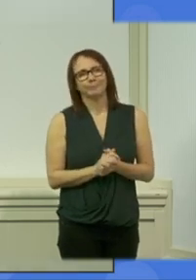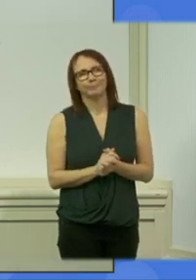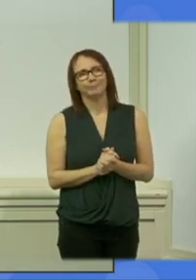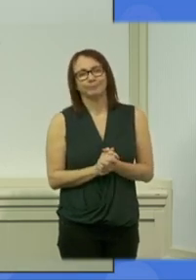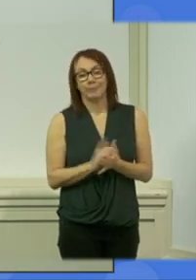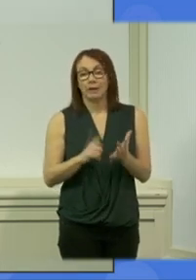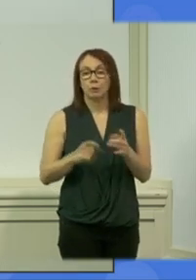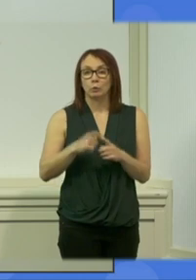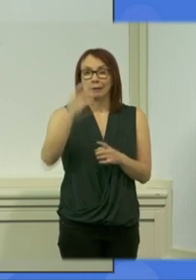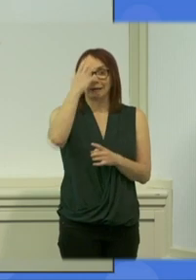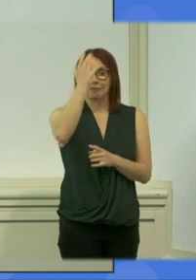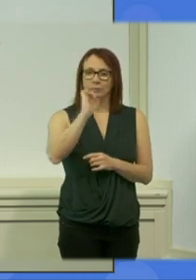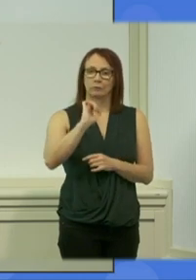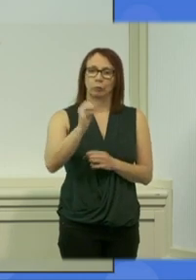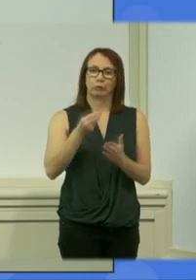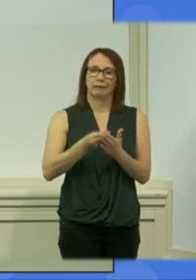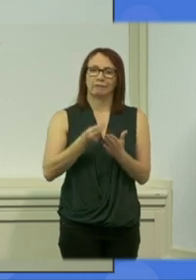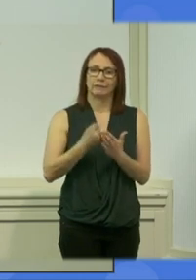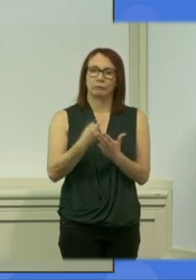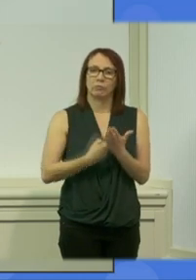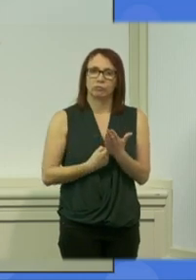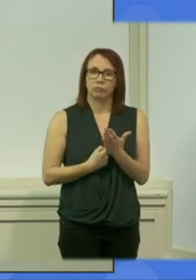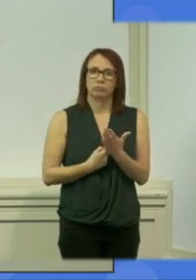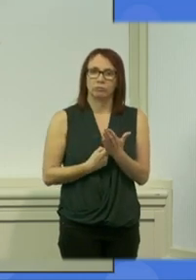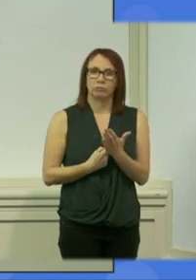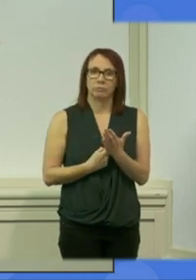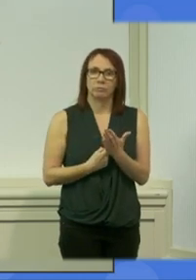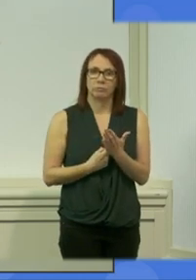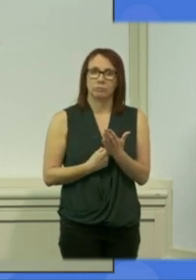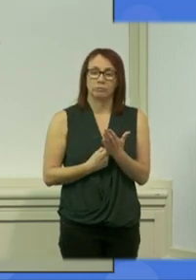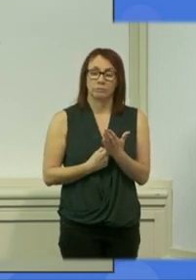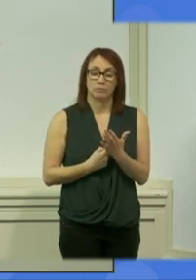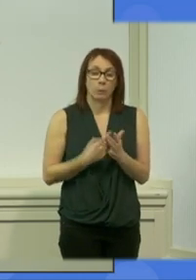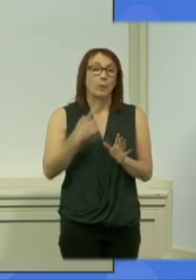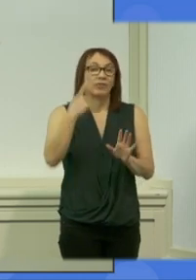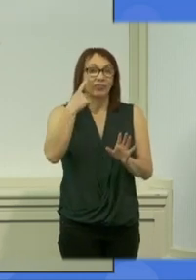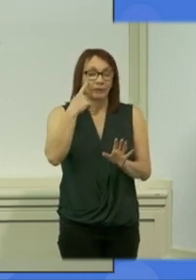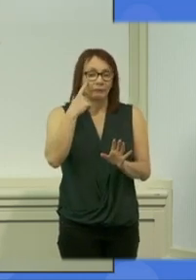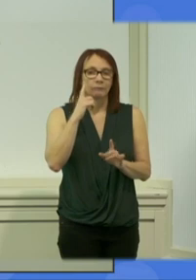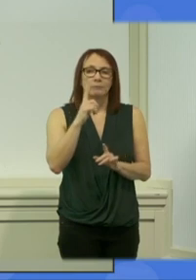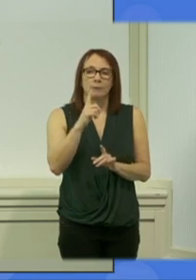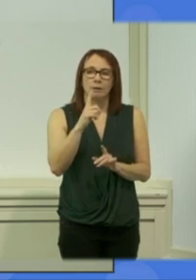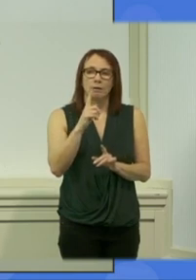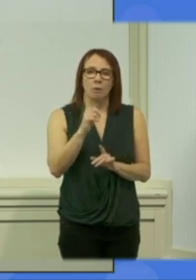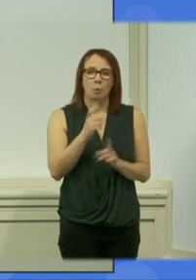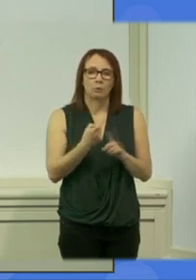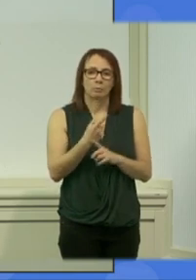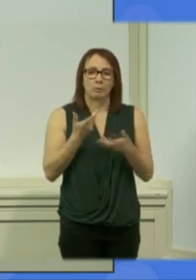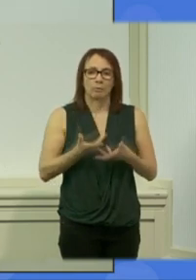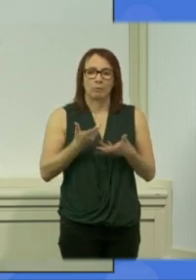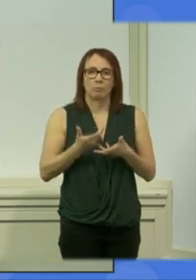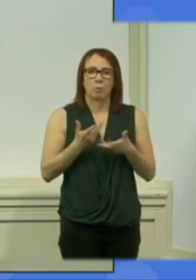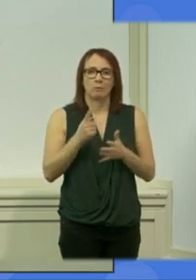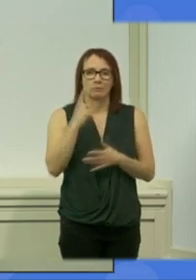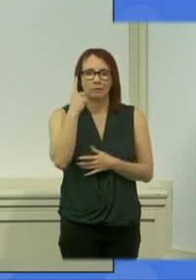has a fiscal rule of what it tries to do is to, or we think, although with what's going on at the moment in